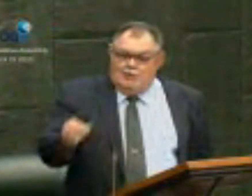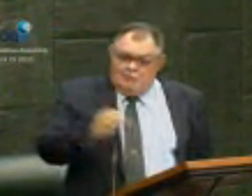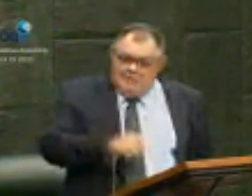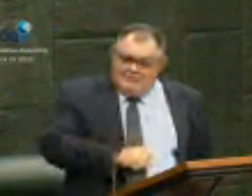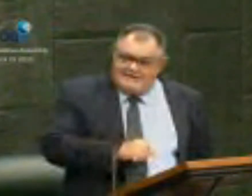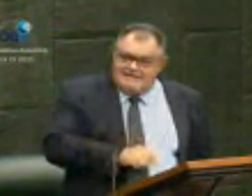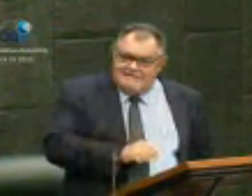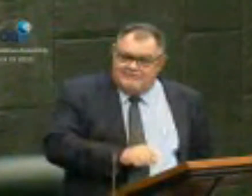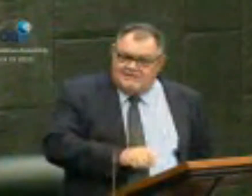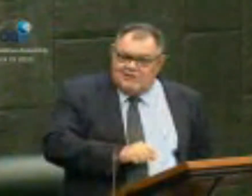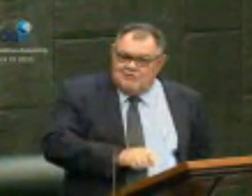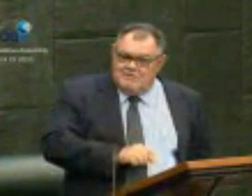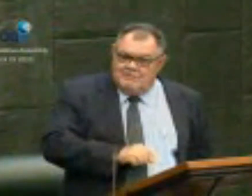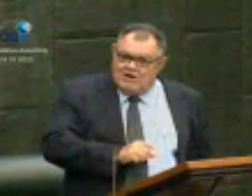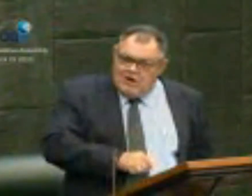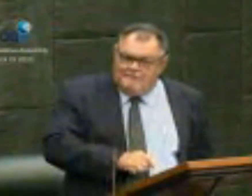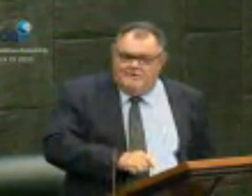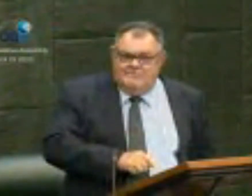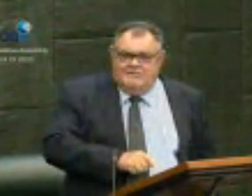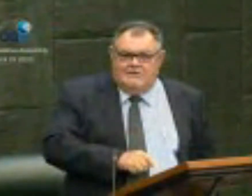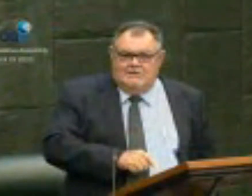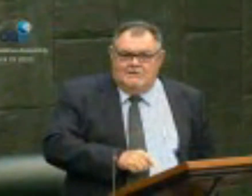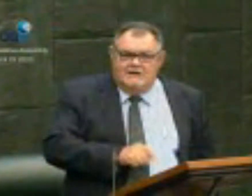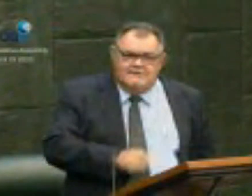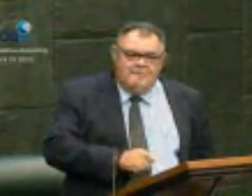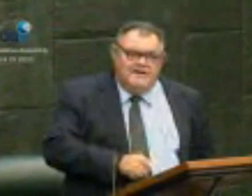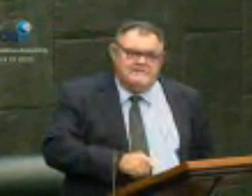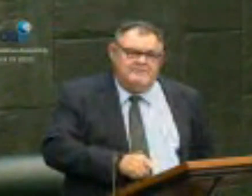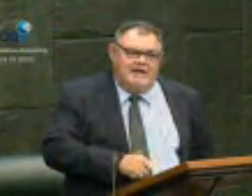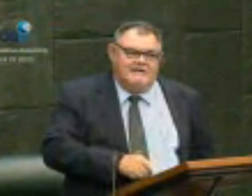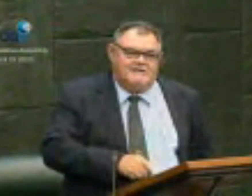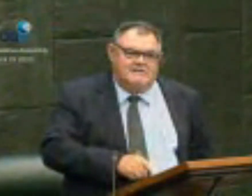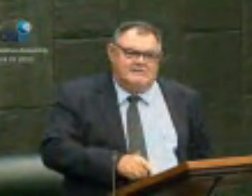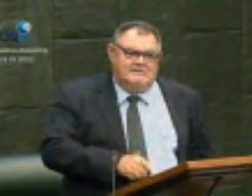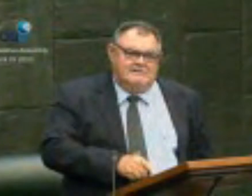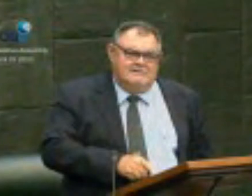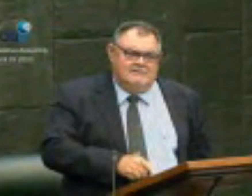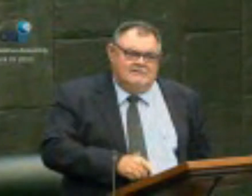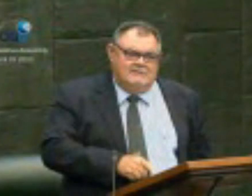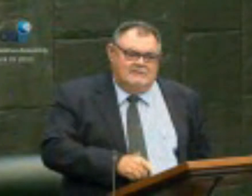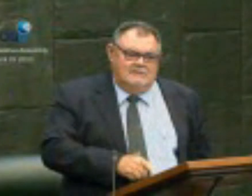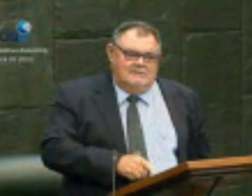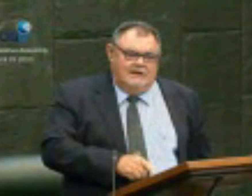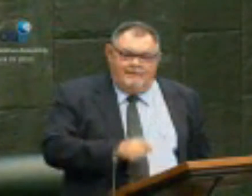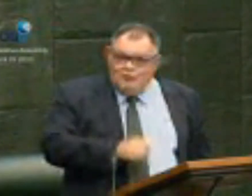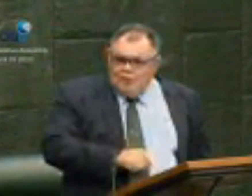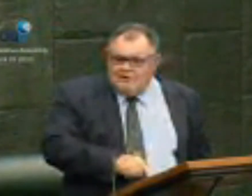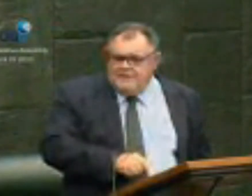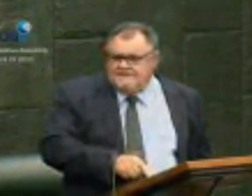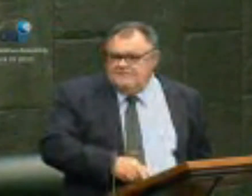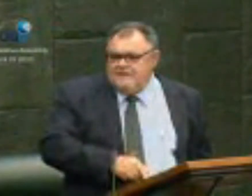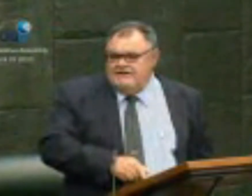from is from pension plans, from local pension plans. Because the